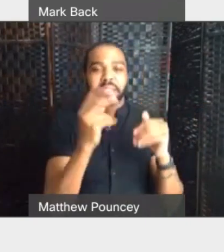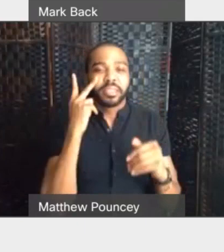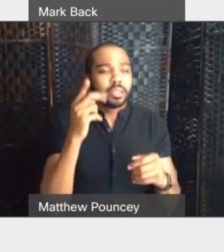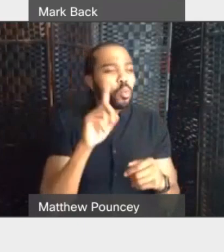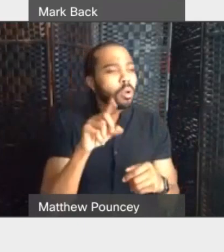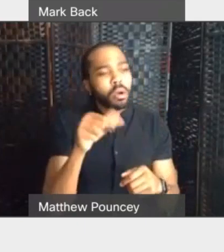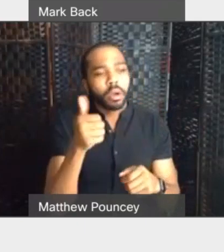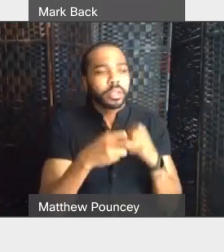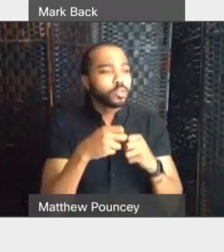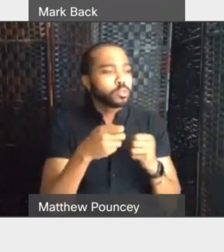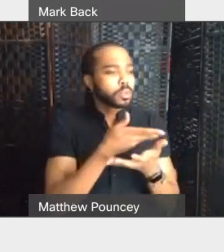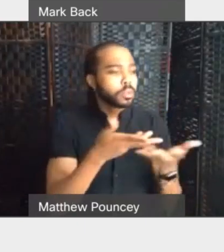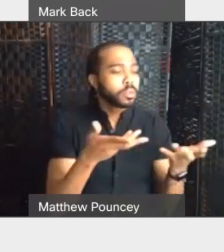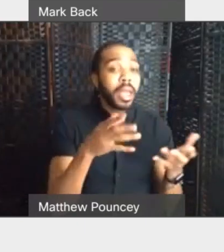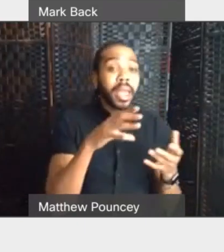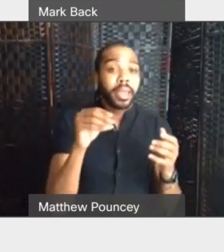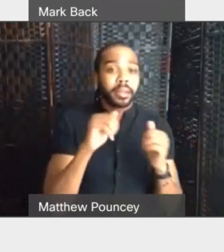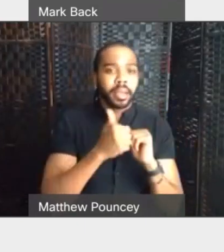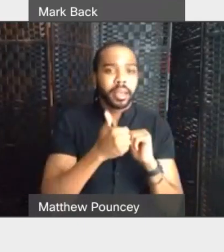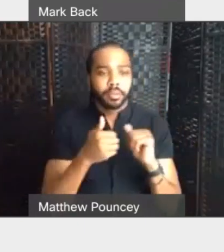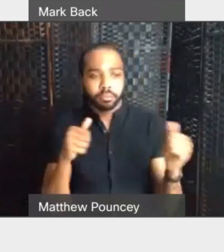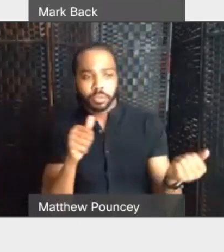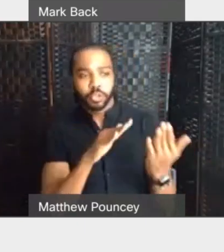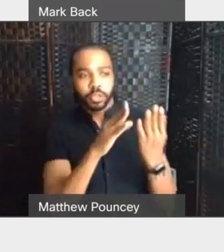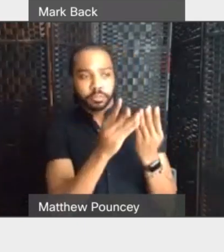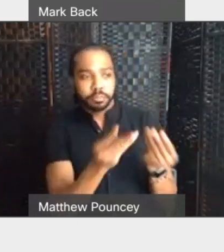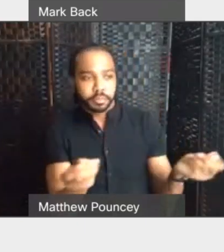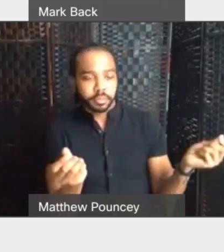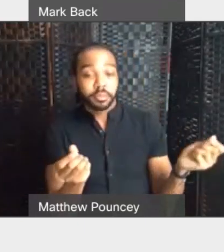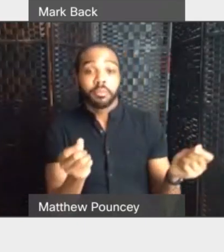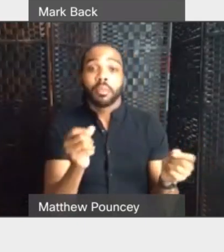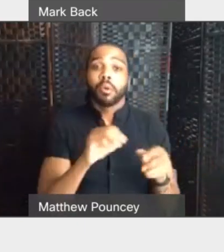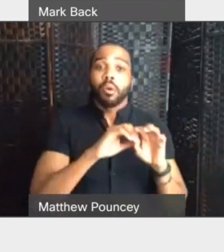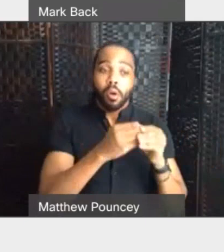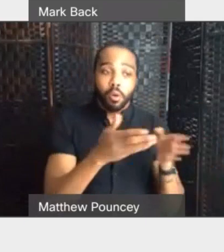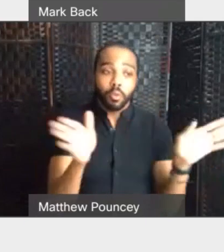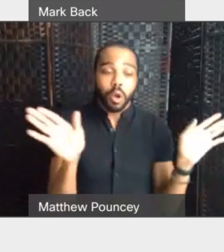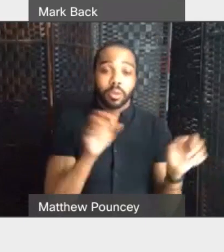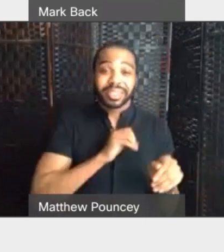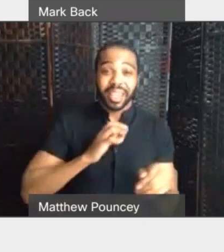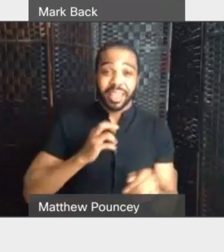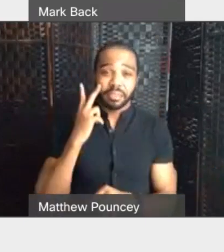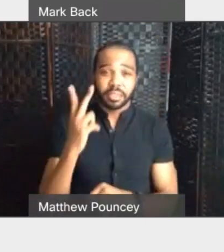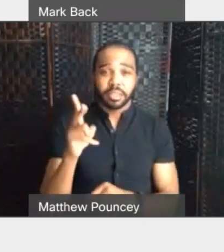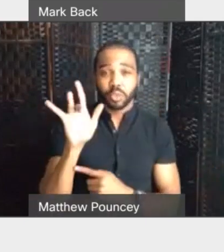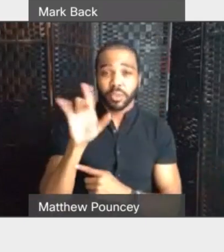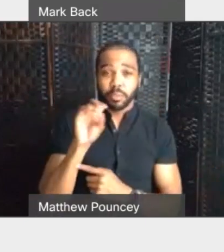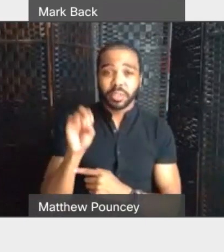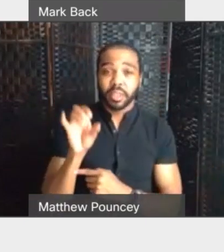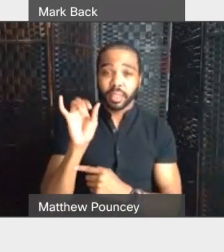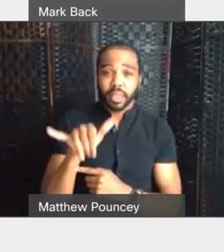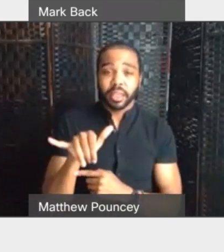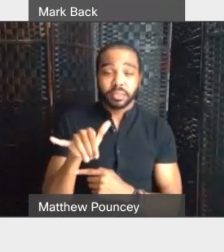remain and how we can address them. And for, overall for staff, seeing 25% is a